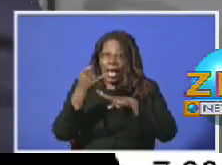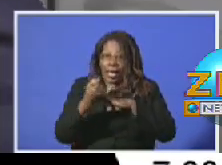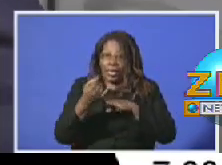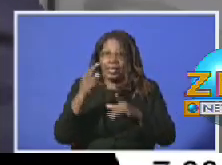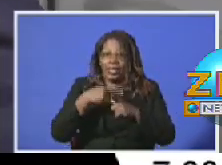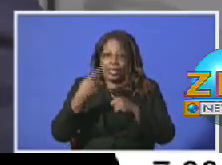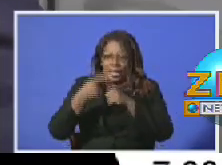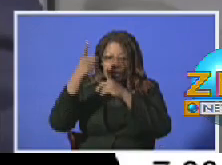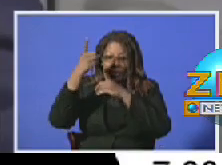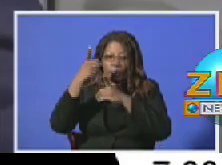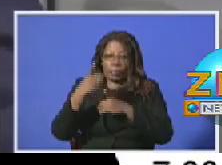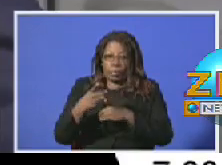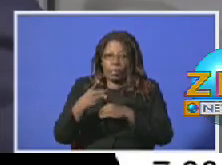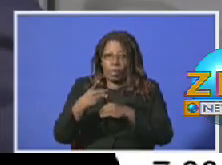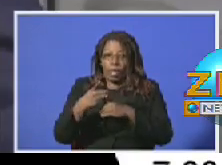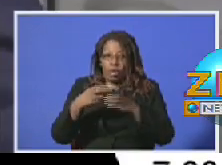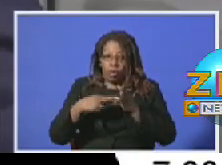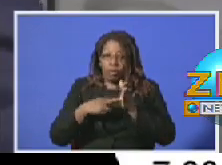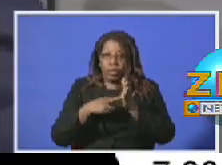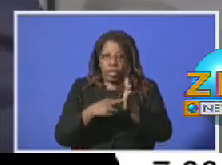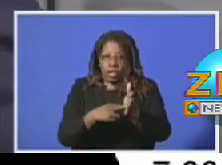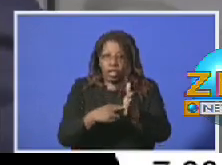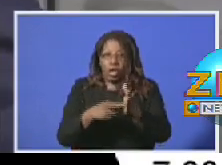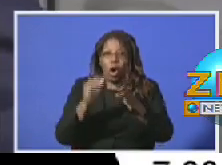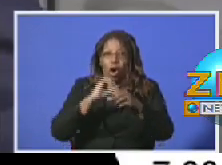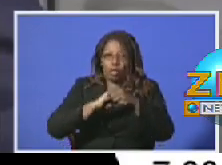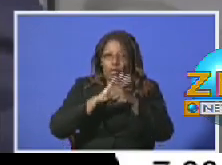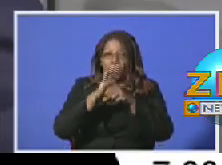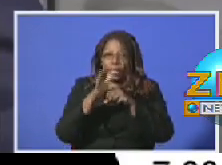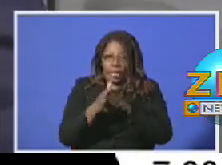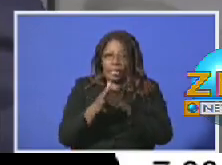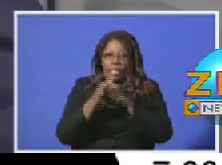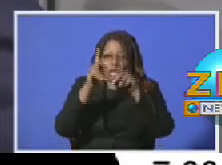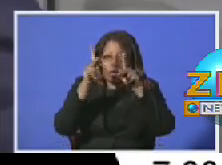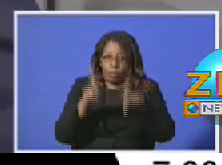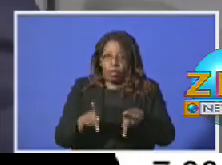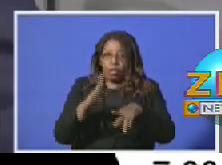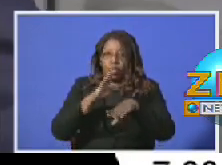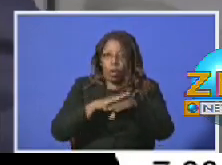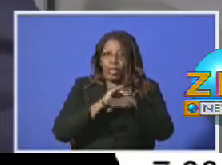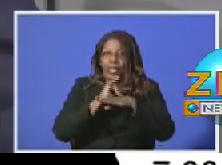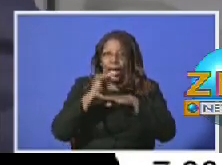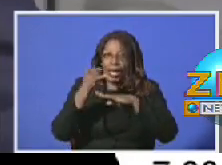determine the geographical representation of COVID-19 cases on the island,